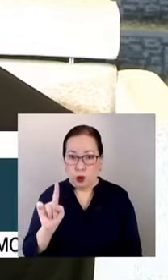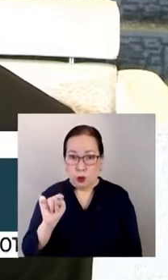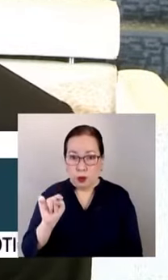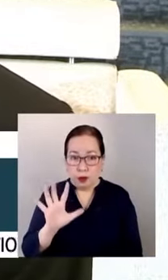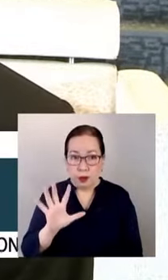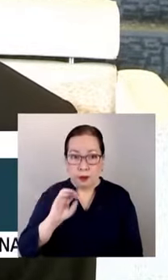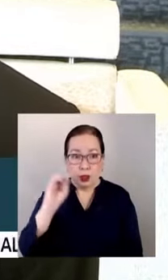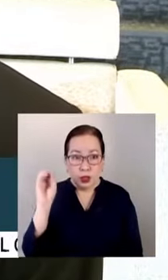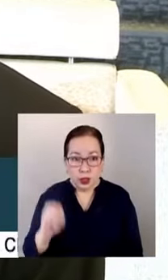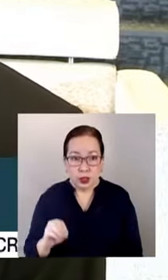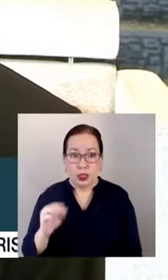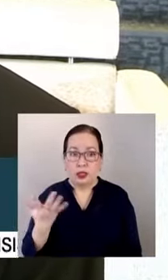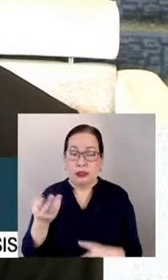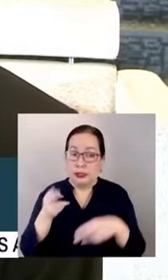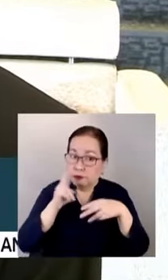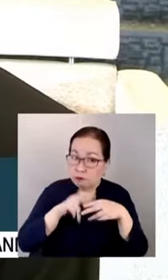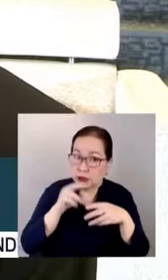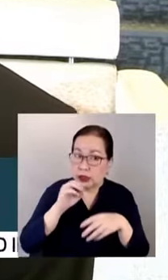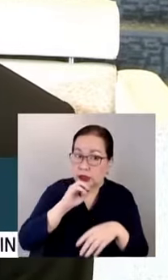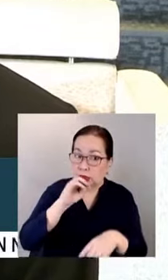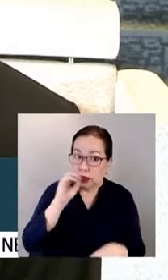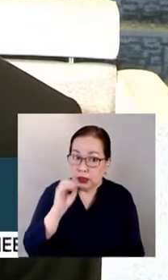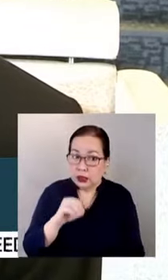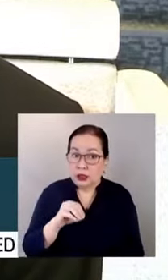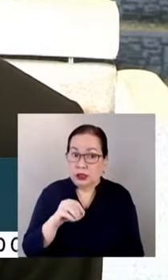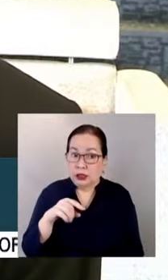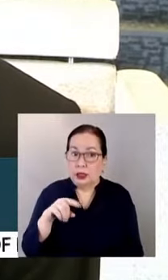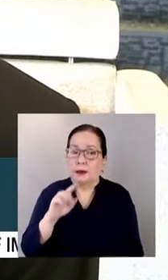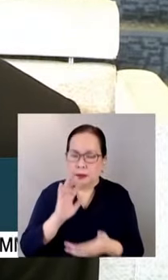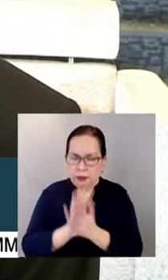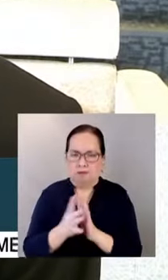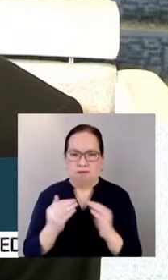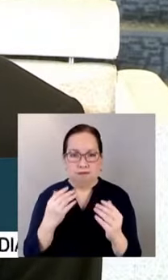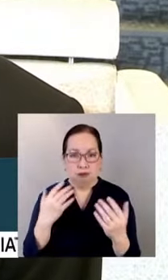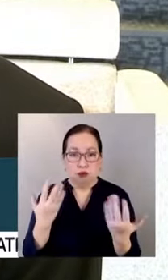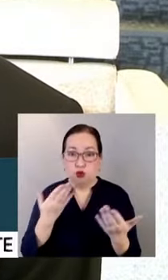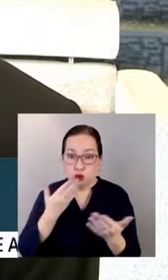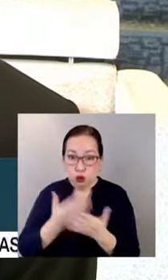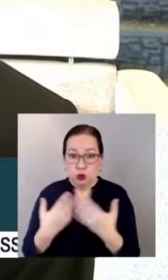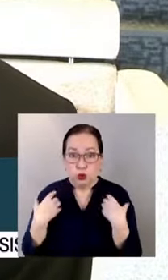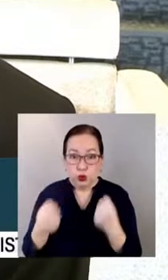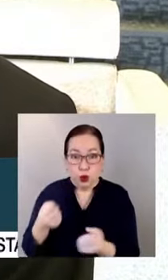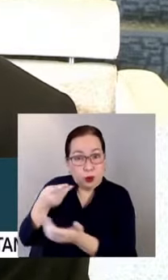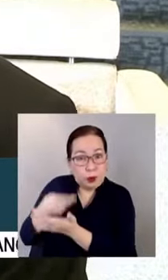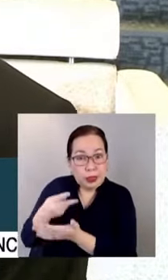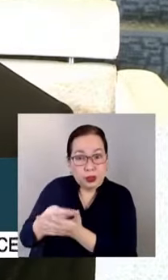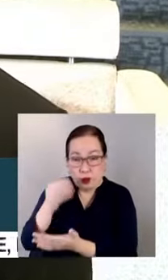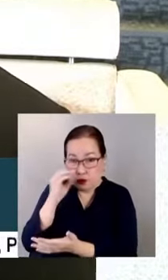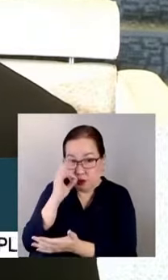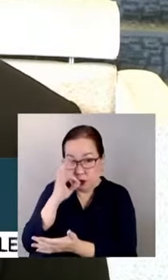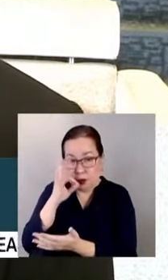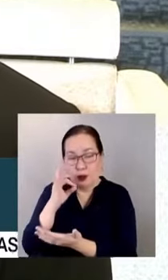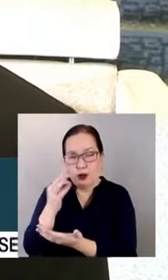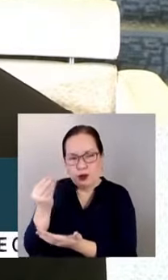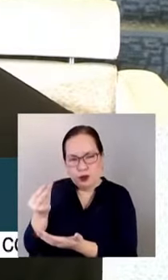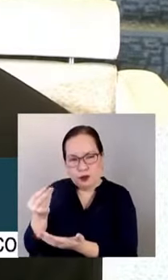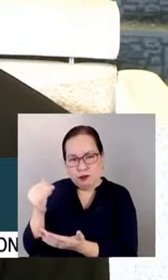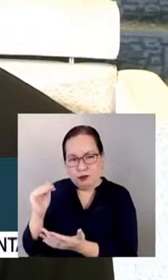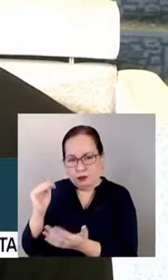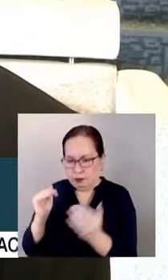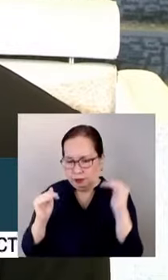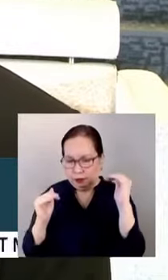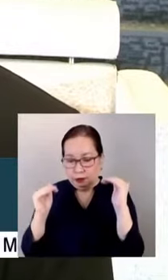yung interest rate differential for a stronger peso. But but who knows, because the dollar